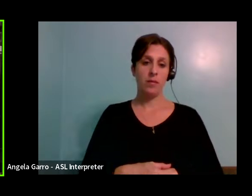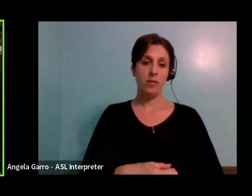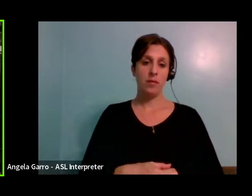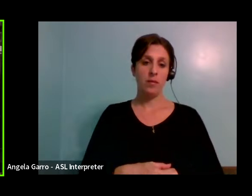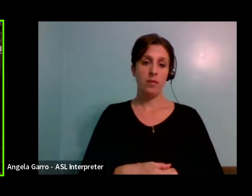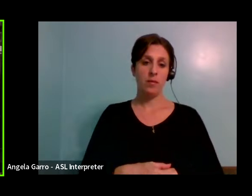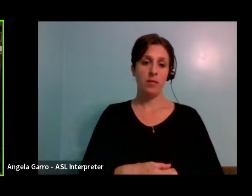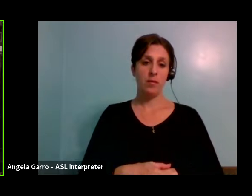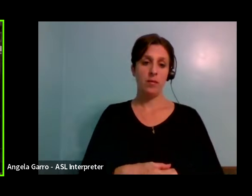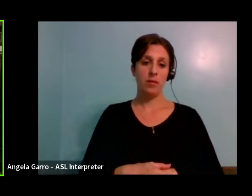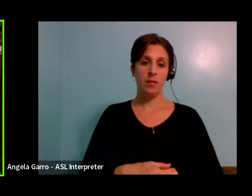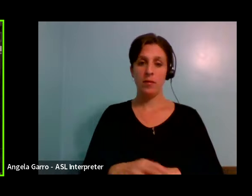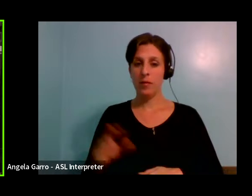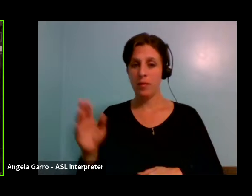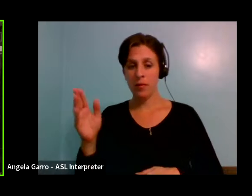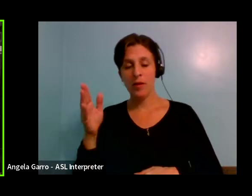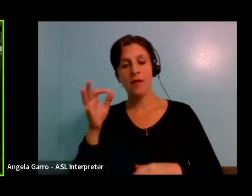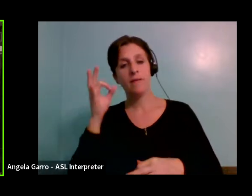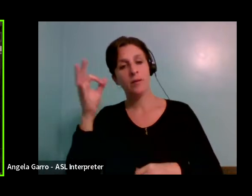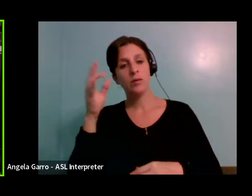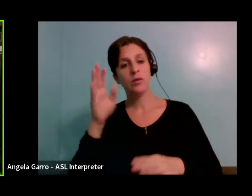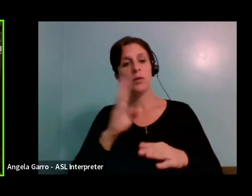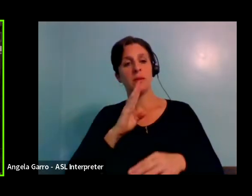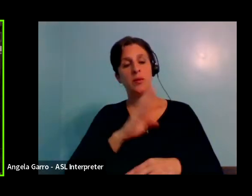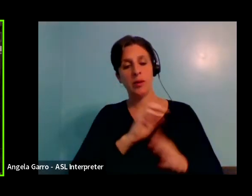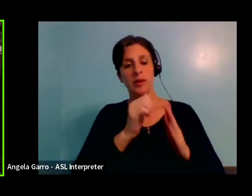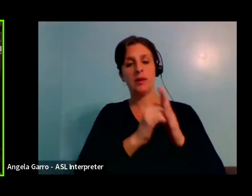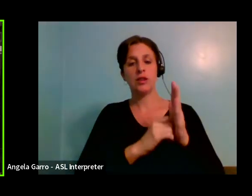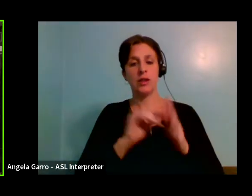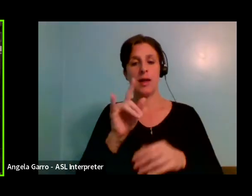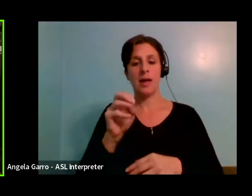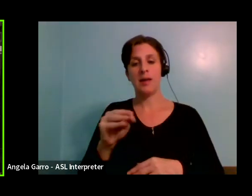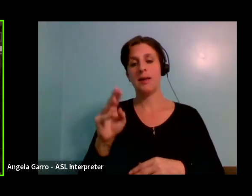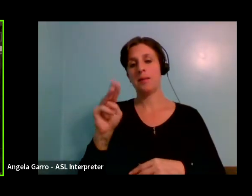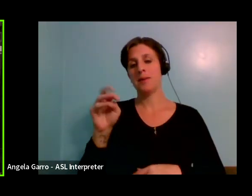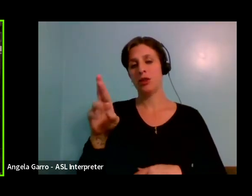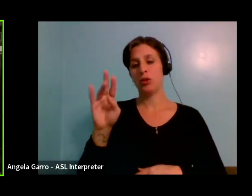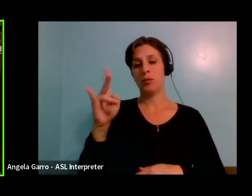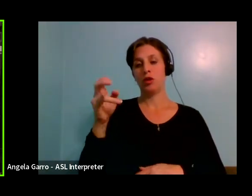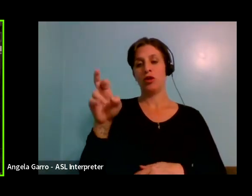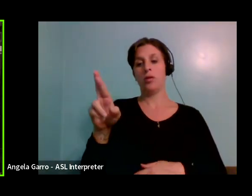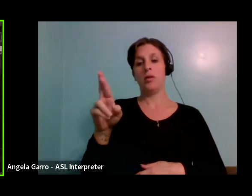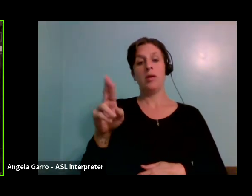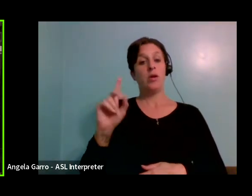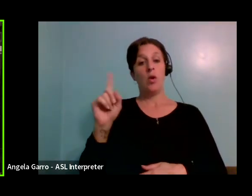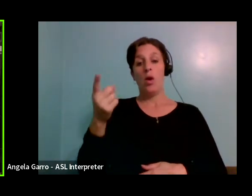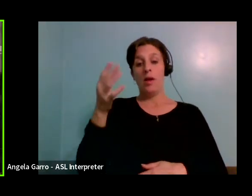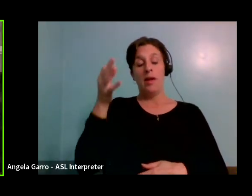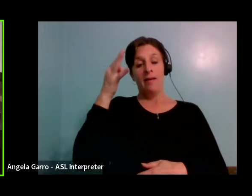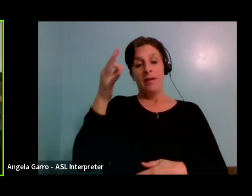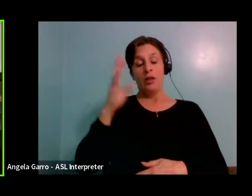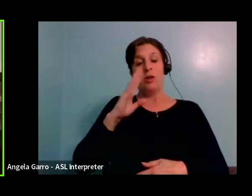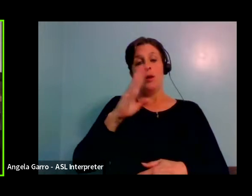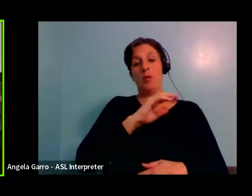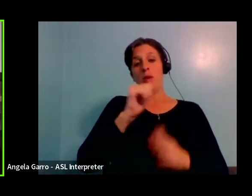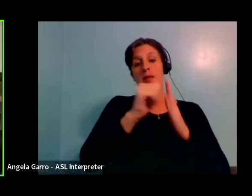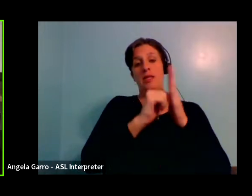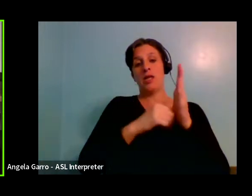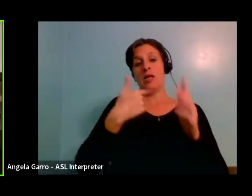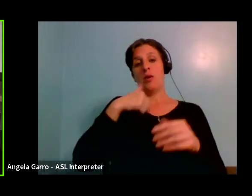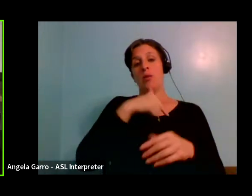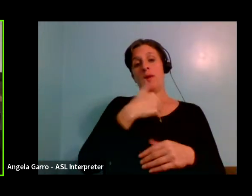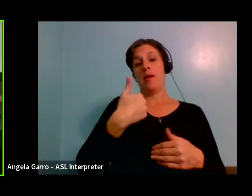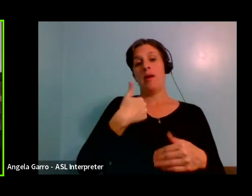Future board agenda. Yes, future board agenda items, Mr. Booker. The only future board agenda that we have on the